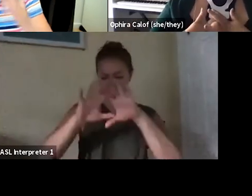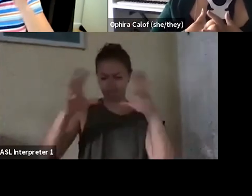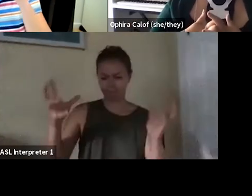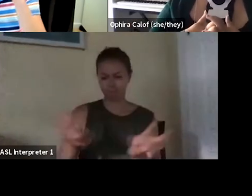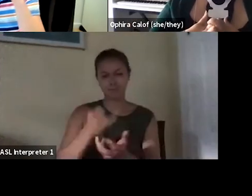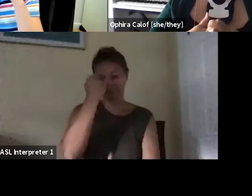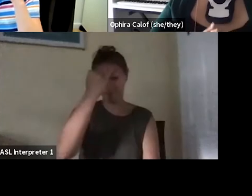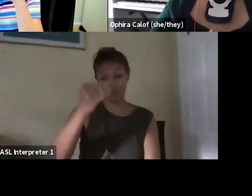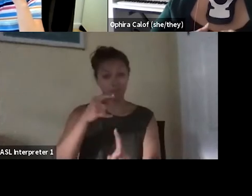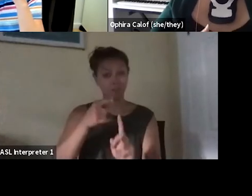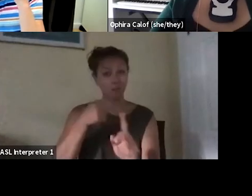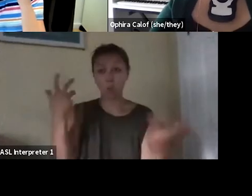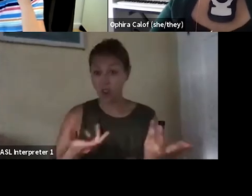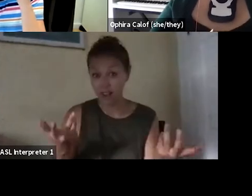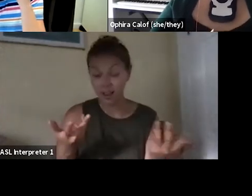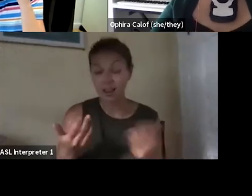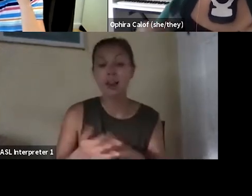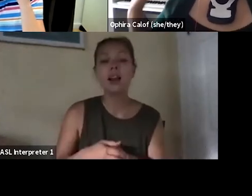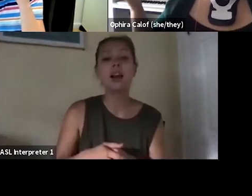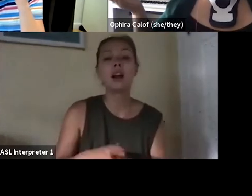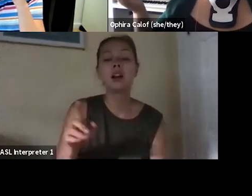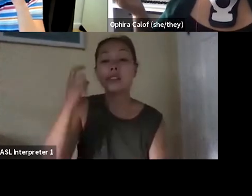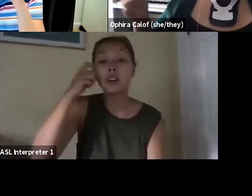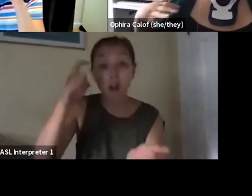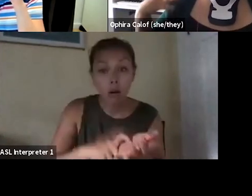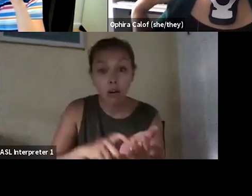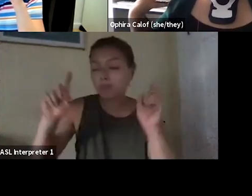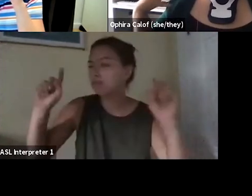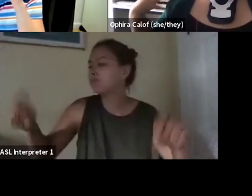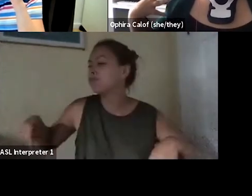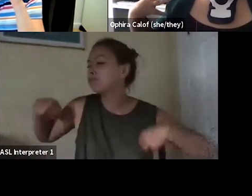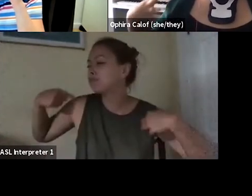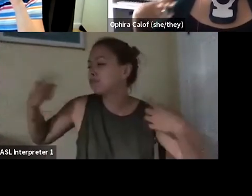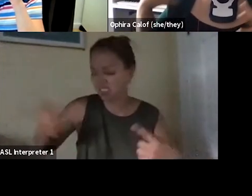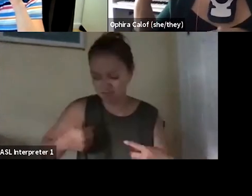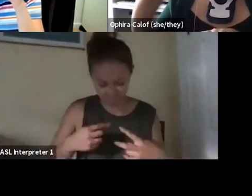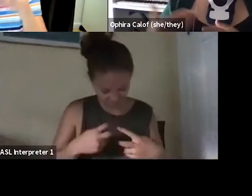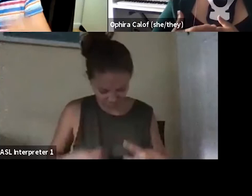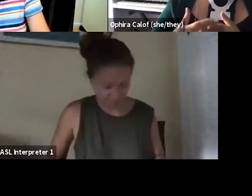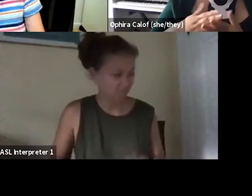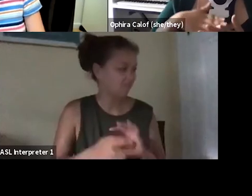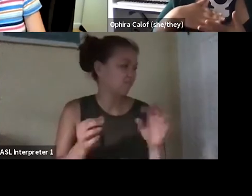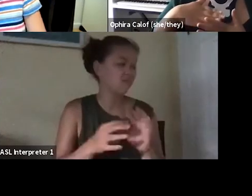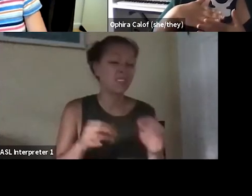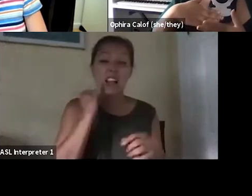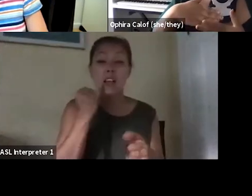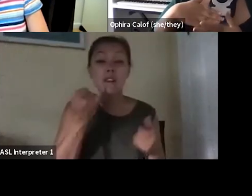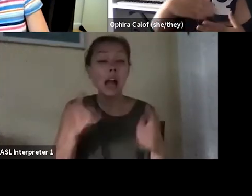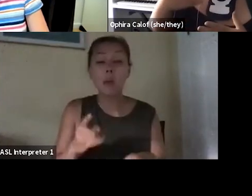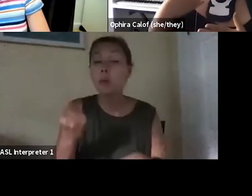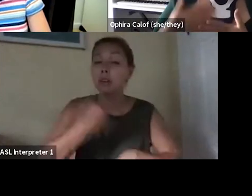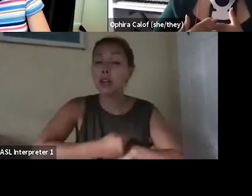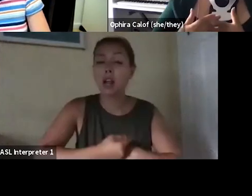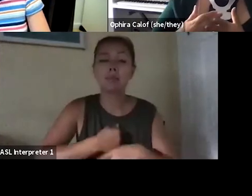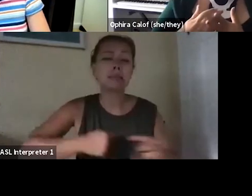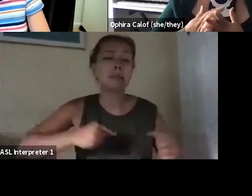so long saying things like, oh, you know, my body hates me, you know, when I really was having high pain days, or